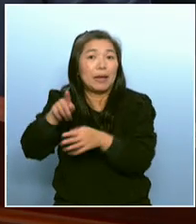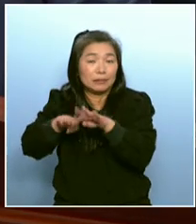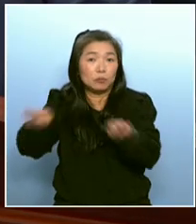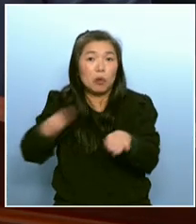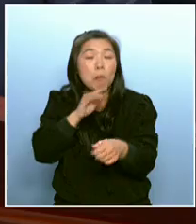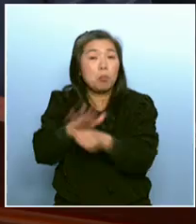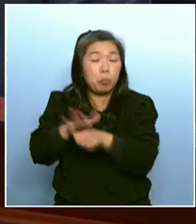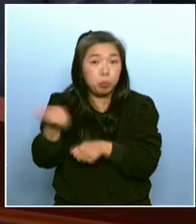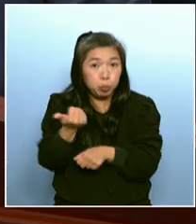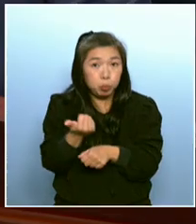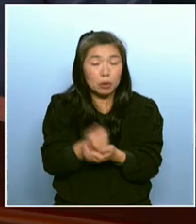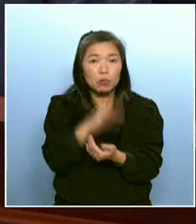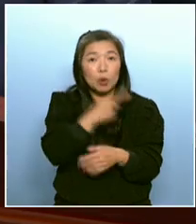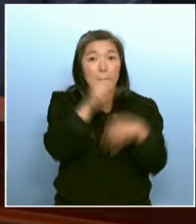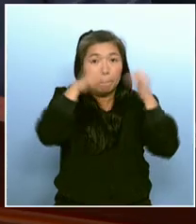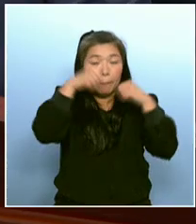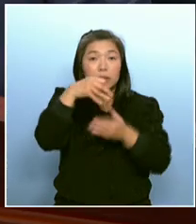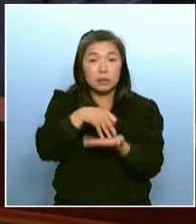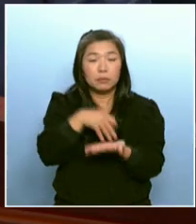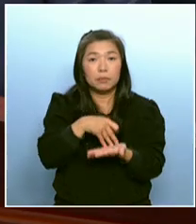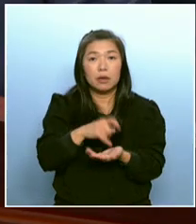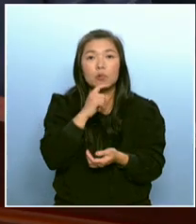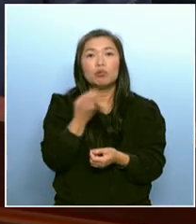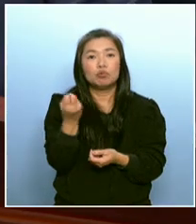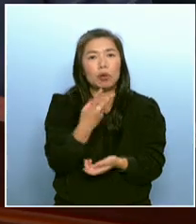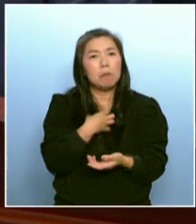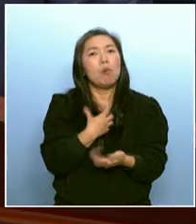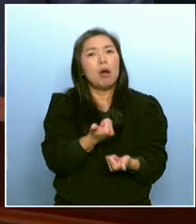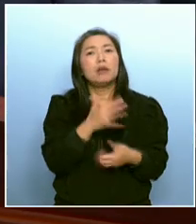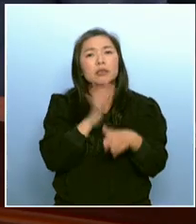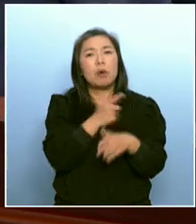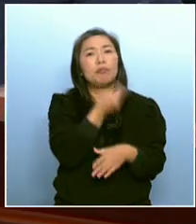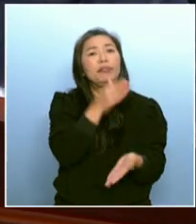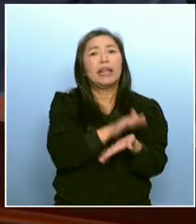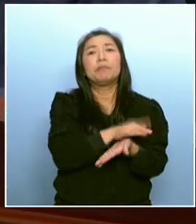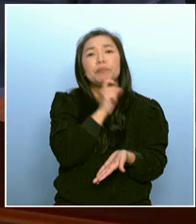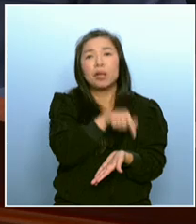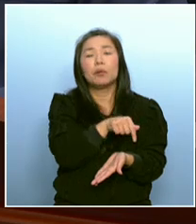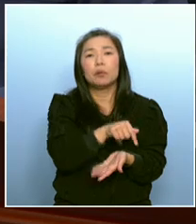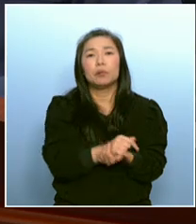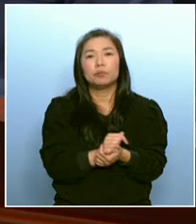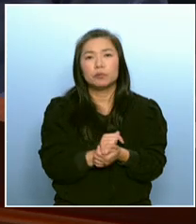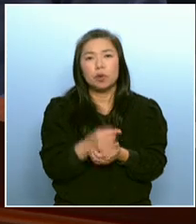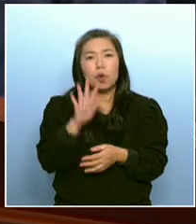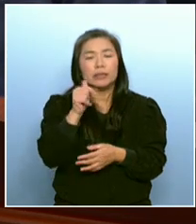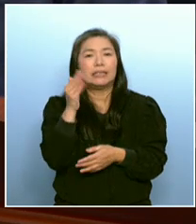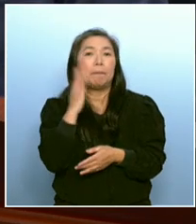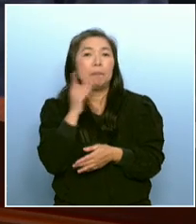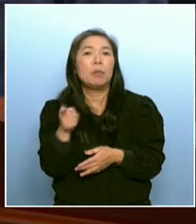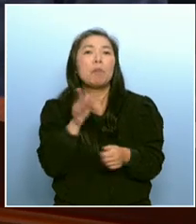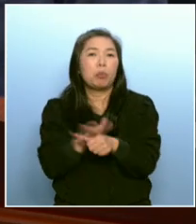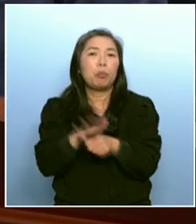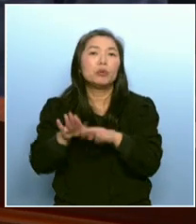Are these grown-ups willing to offer help to younger